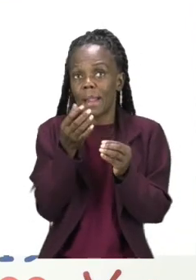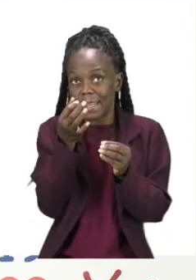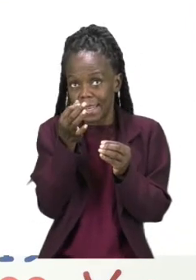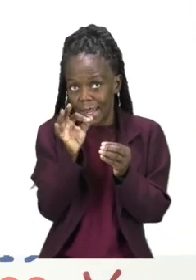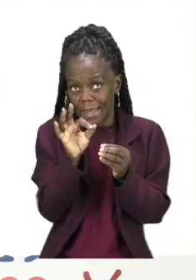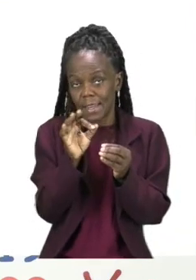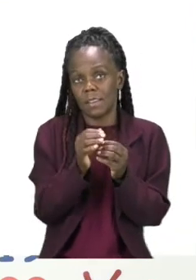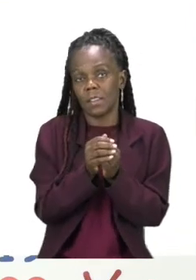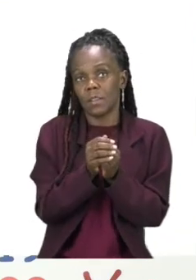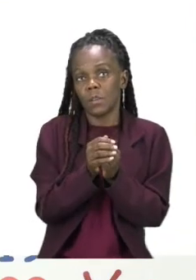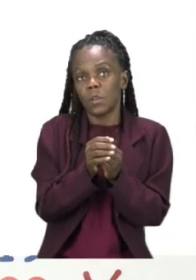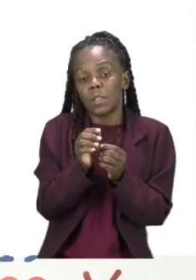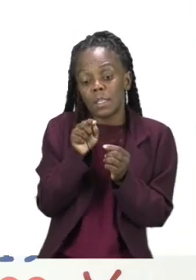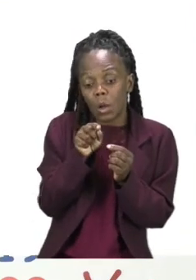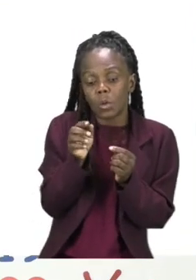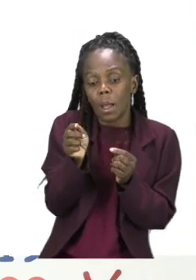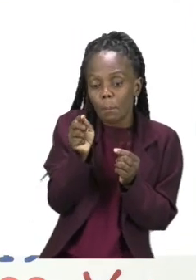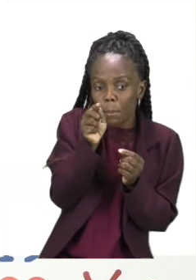the number 4.